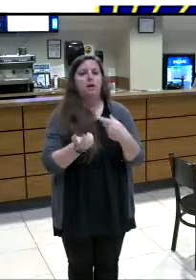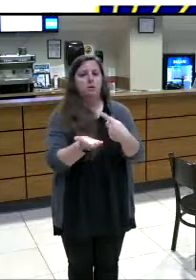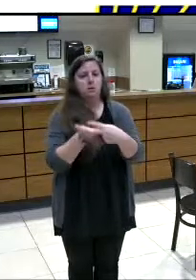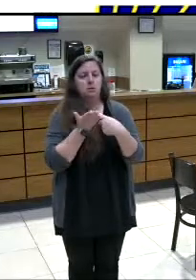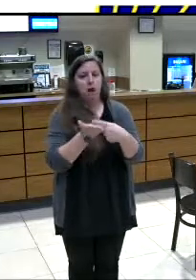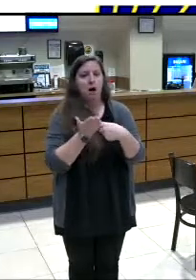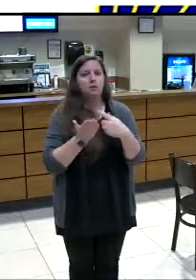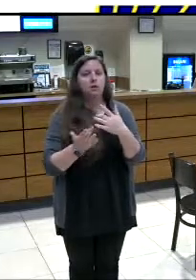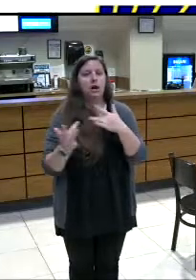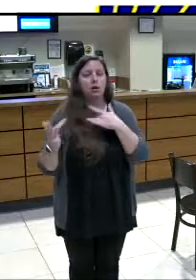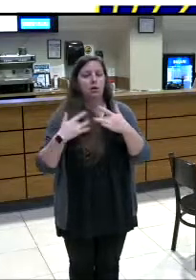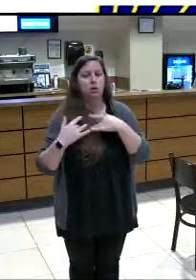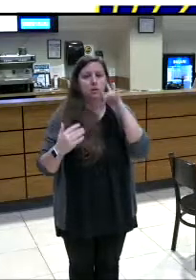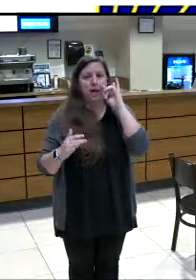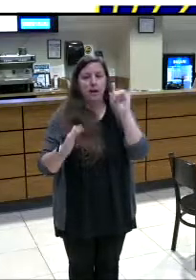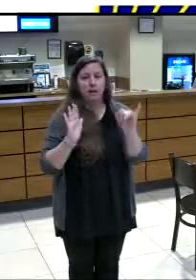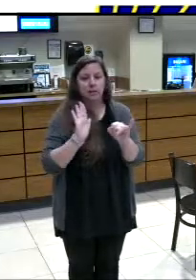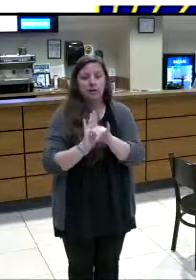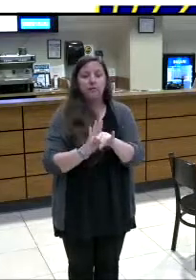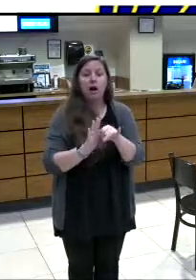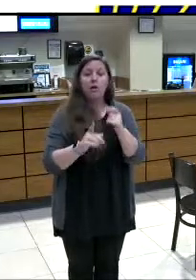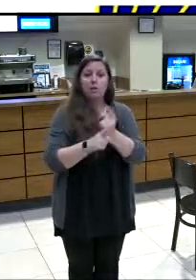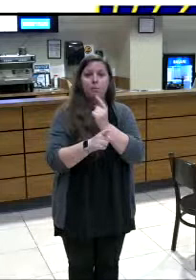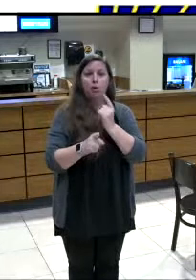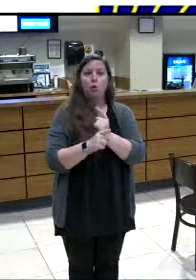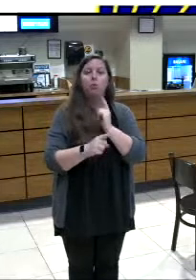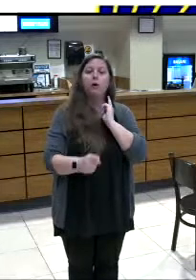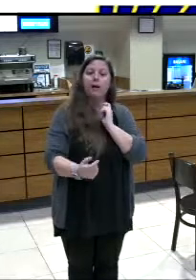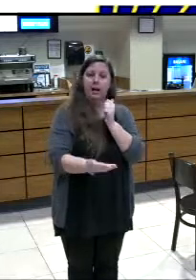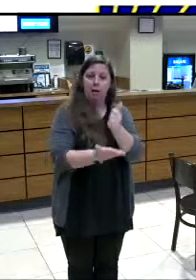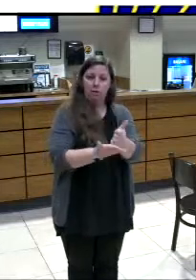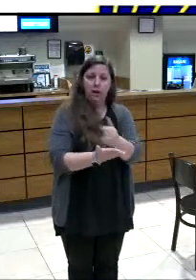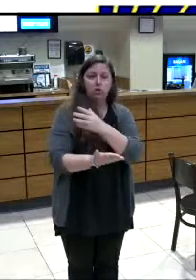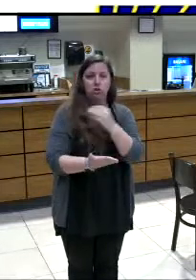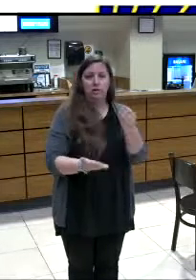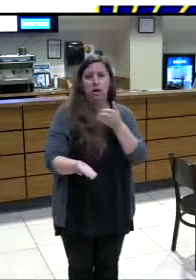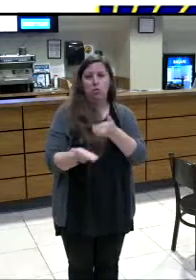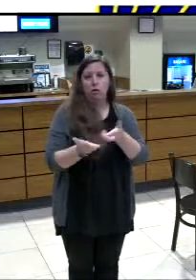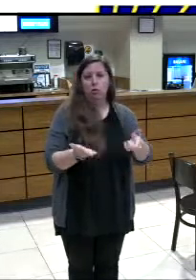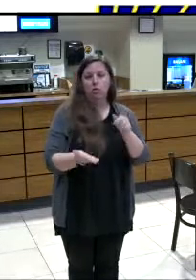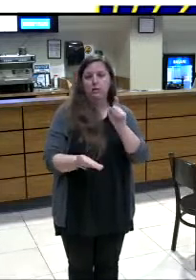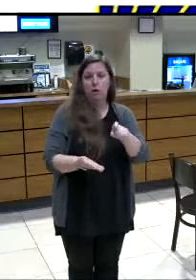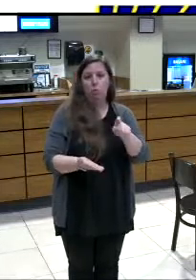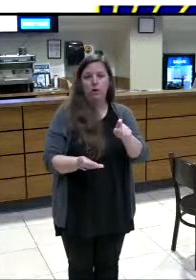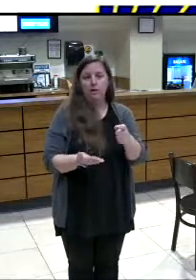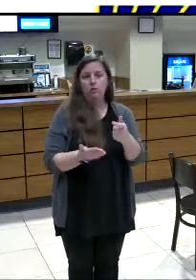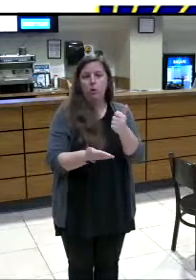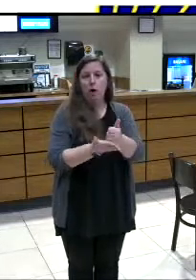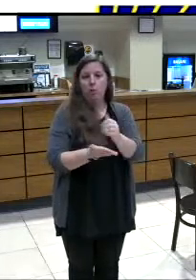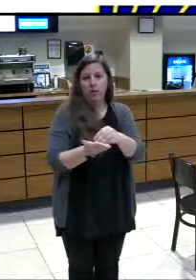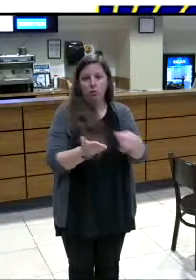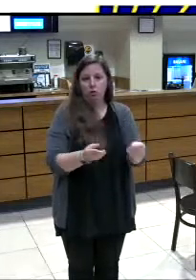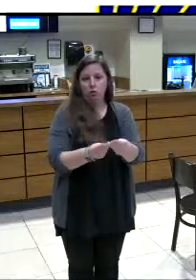appropriate interventions and resources that are needed to support that student to resolve whatever the issue may be.